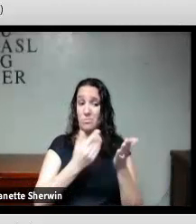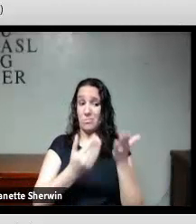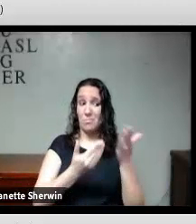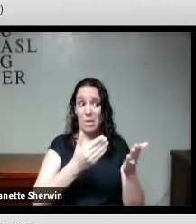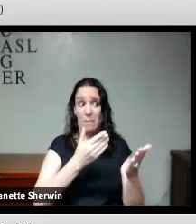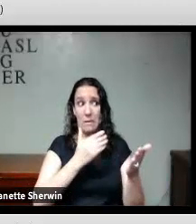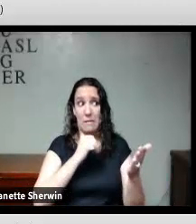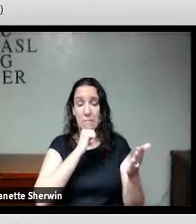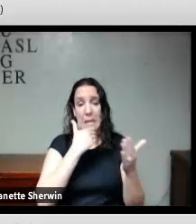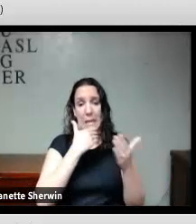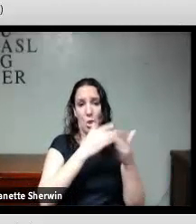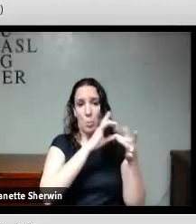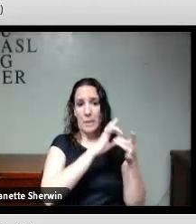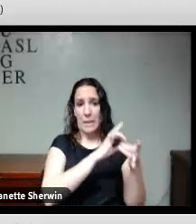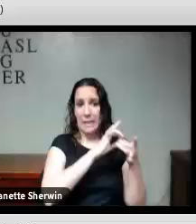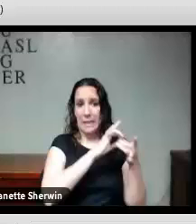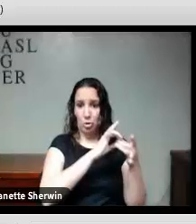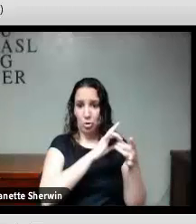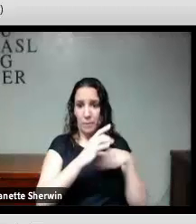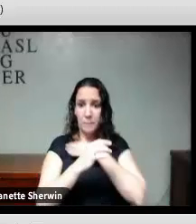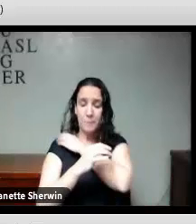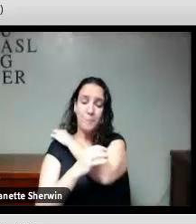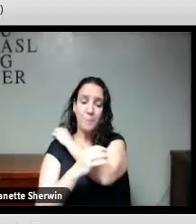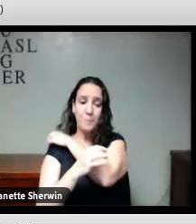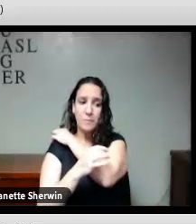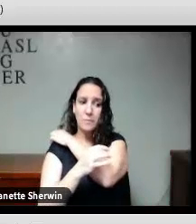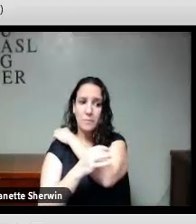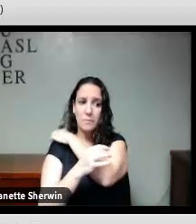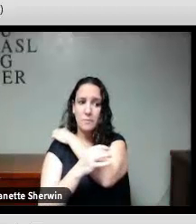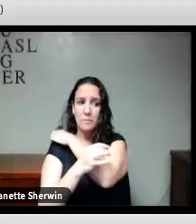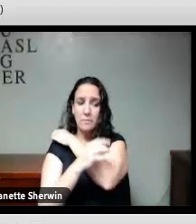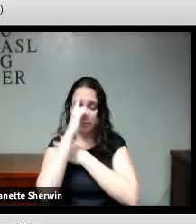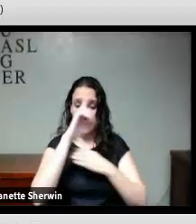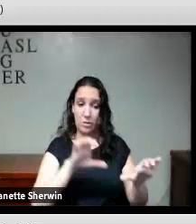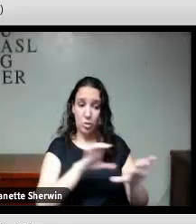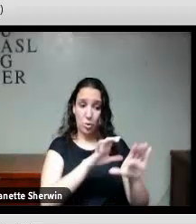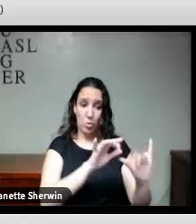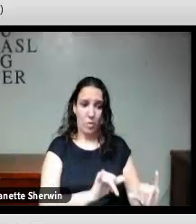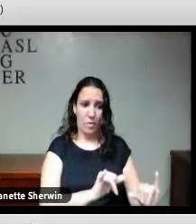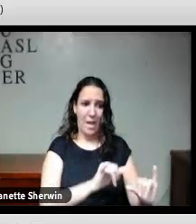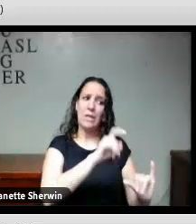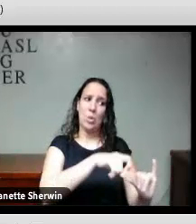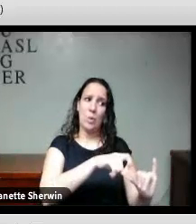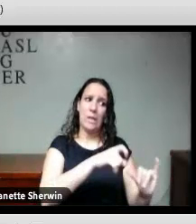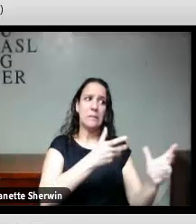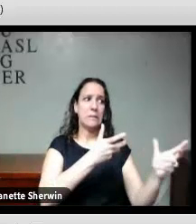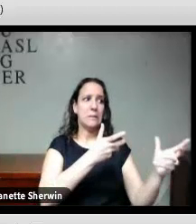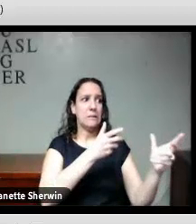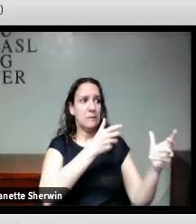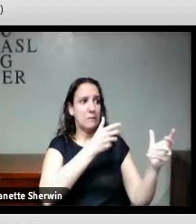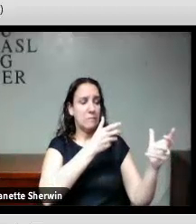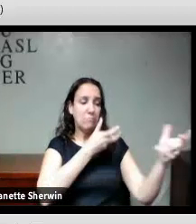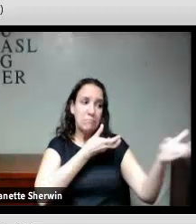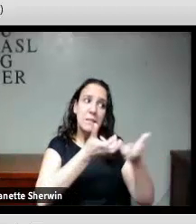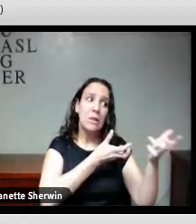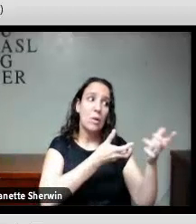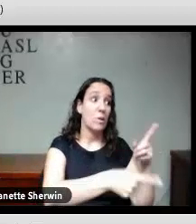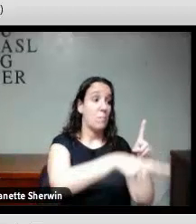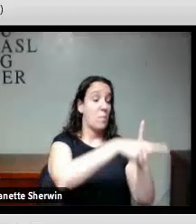developed. And part of that developing a relationship is you have to get through the negative as well as the positive, don't you? Think about the